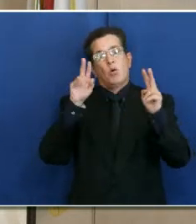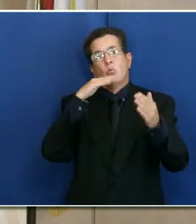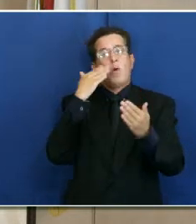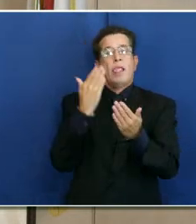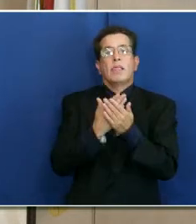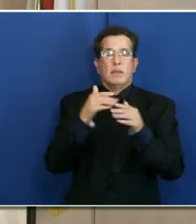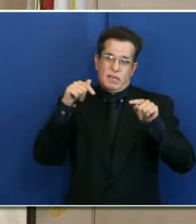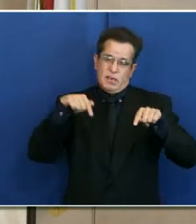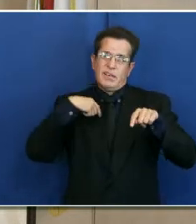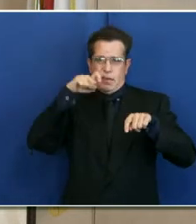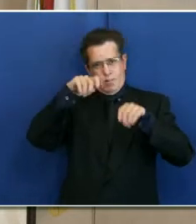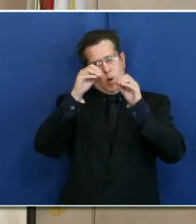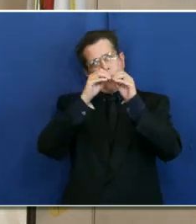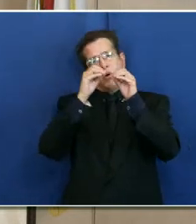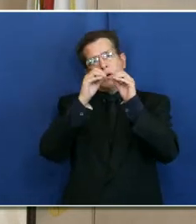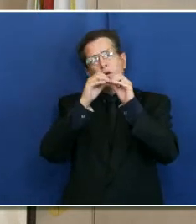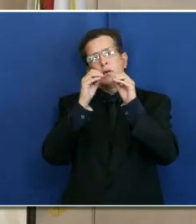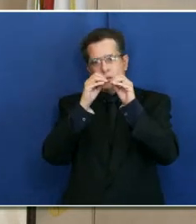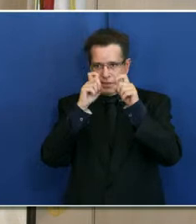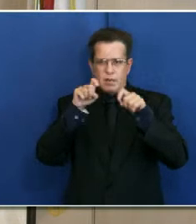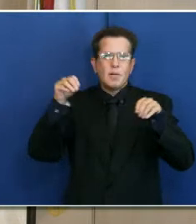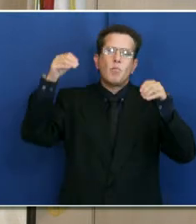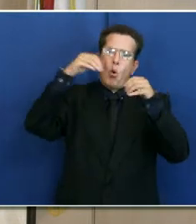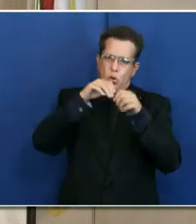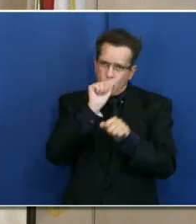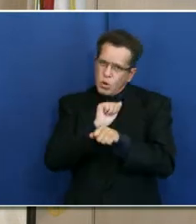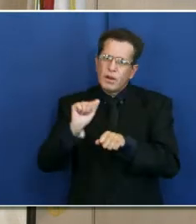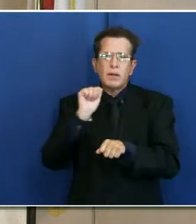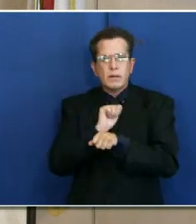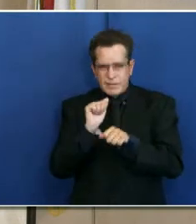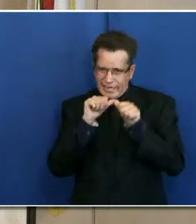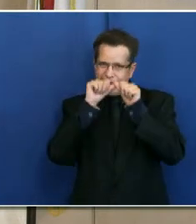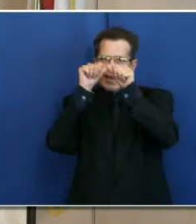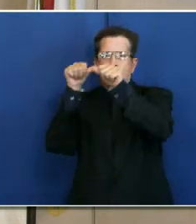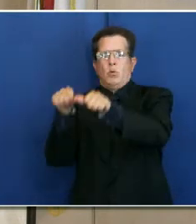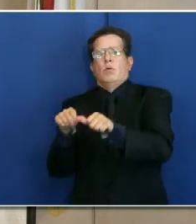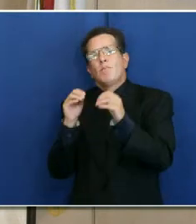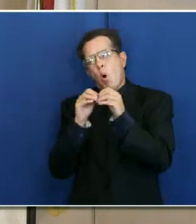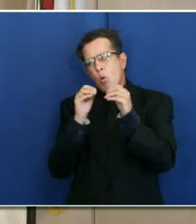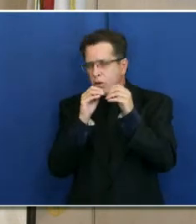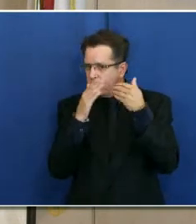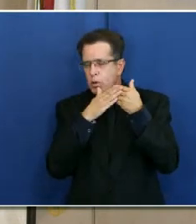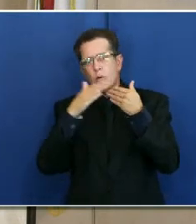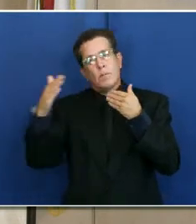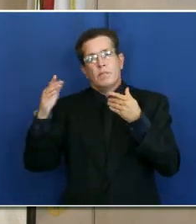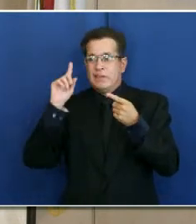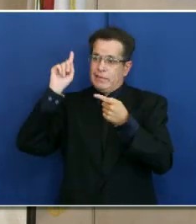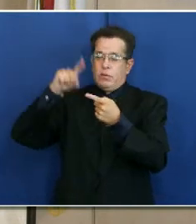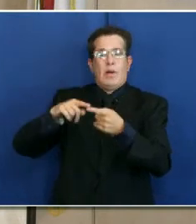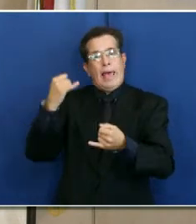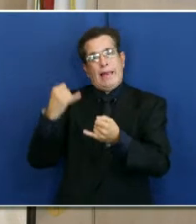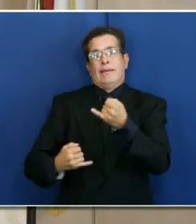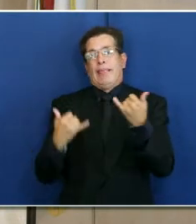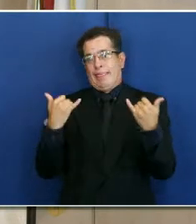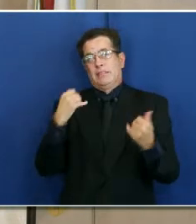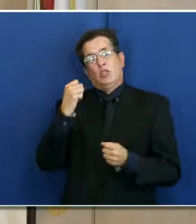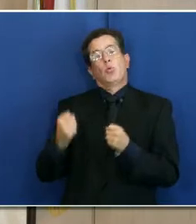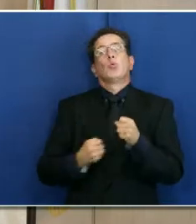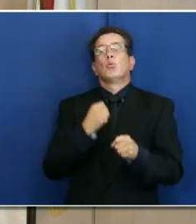must keep up the work that we've done previously and continue that throughout the end of this year. Thank